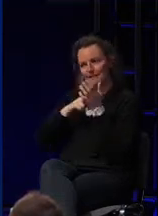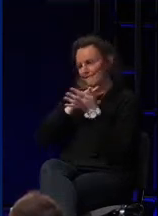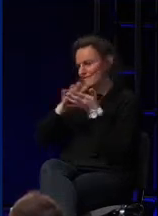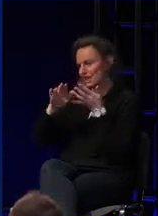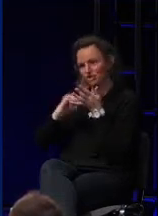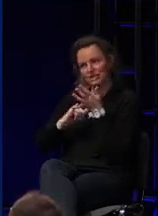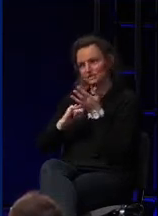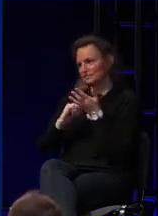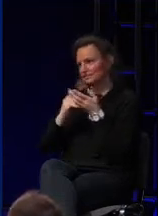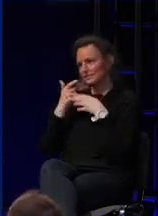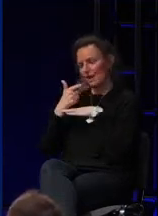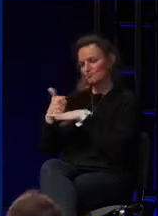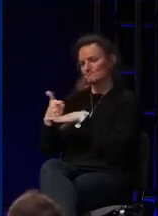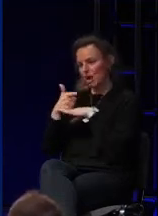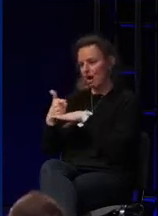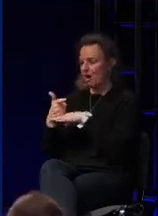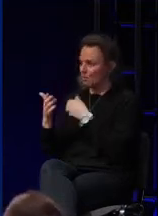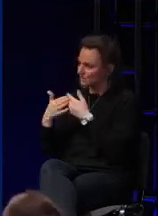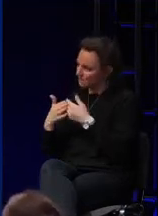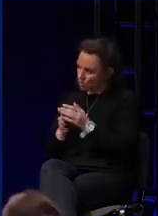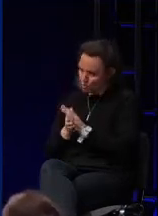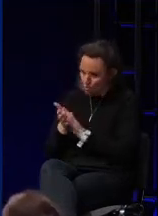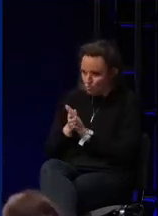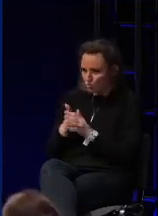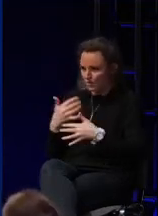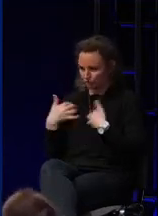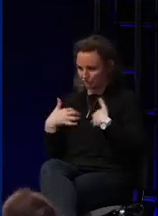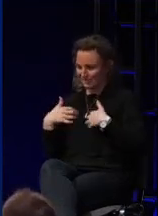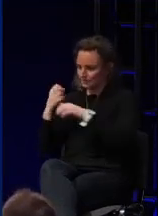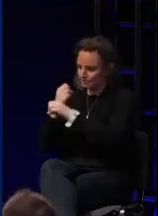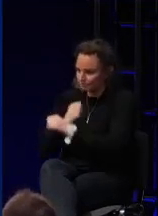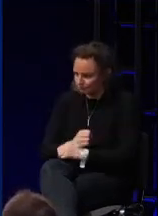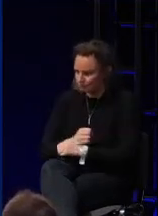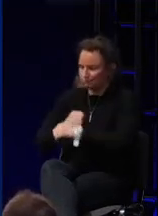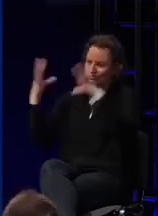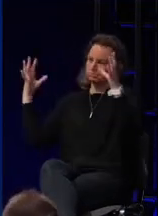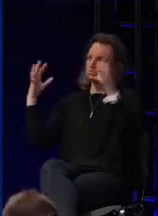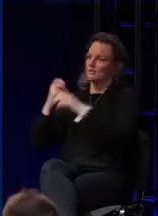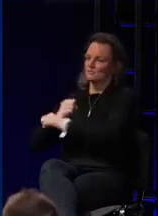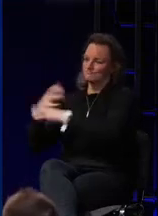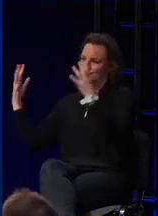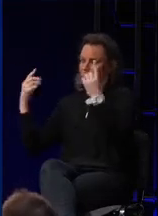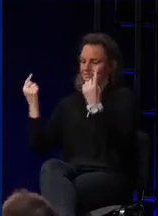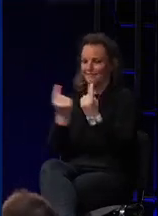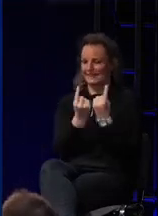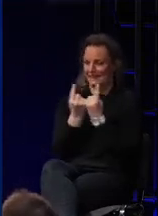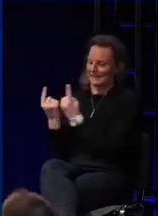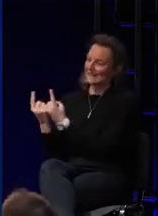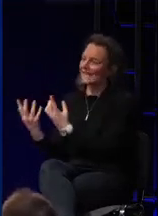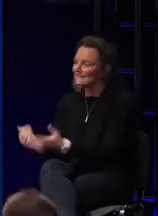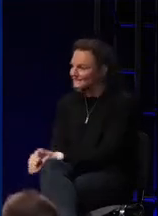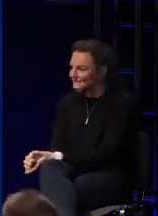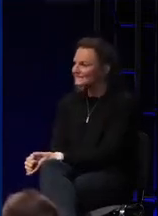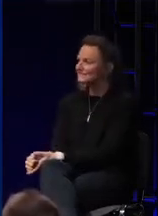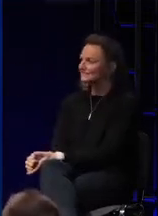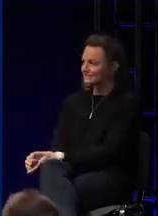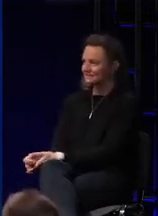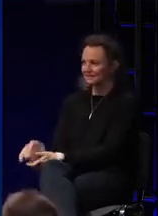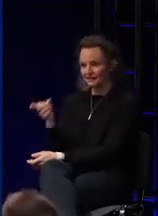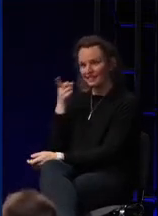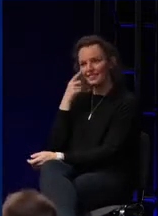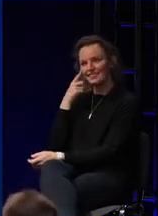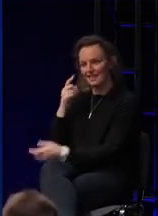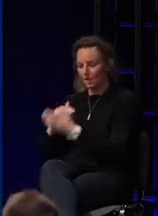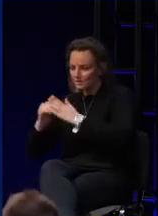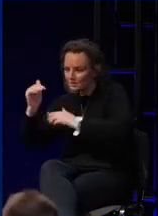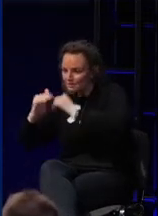I was more into like blowing stuff up and building. I wasn't really into I was doing with the VHS camera. I was